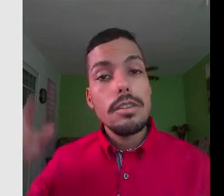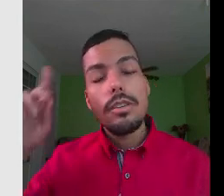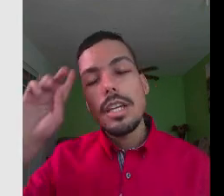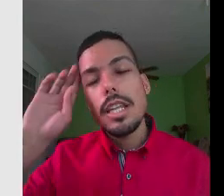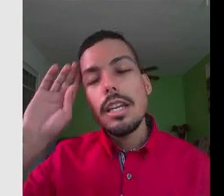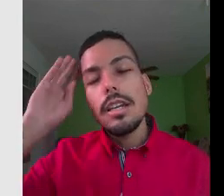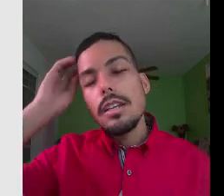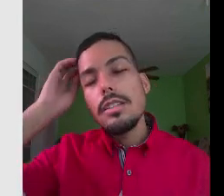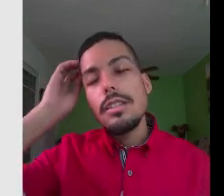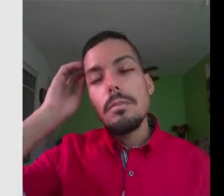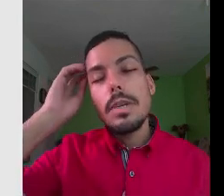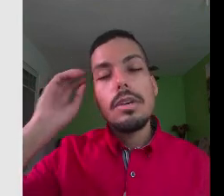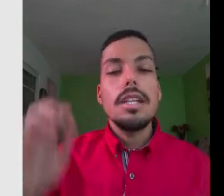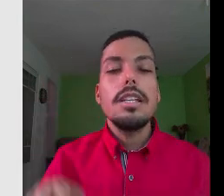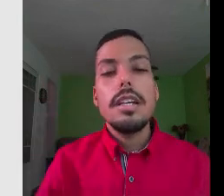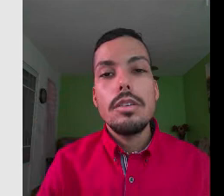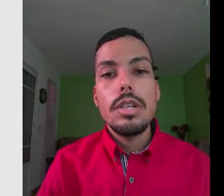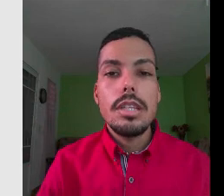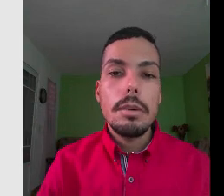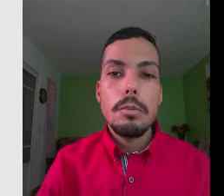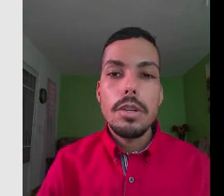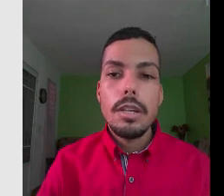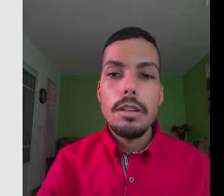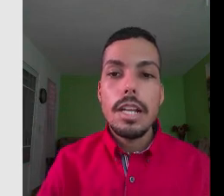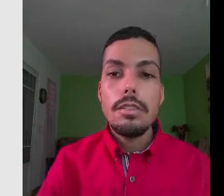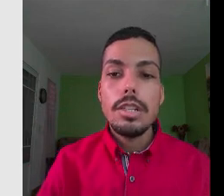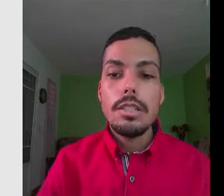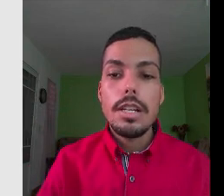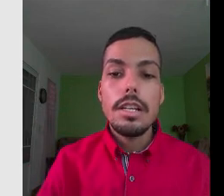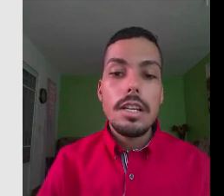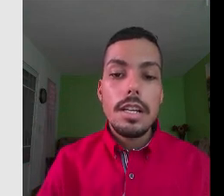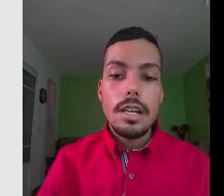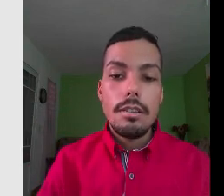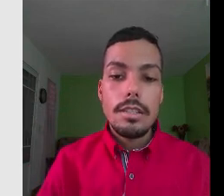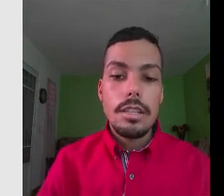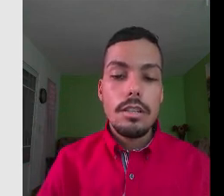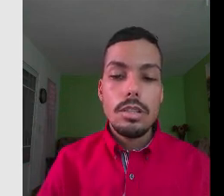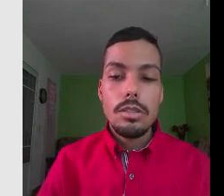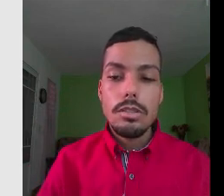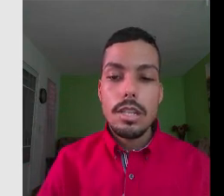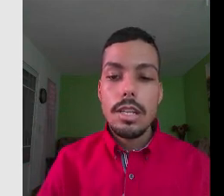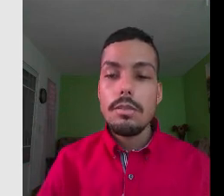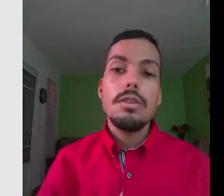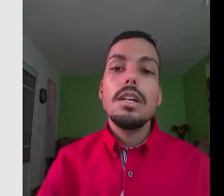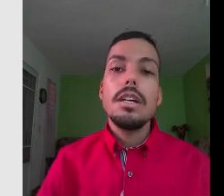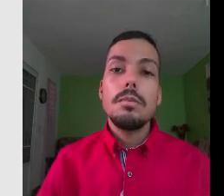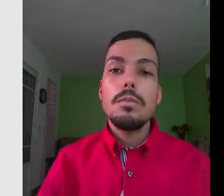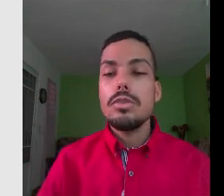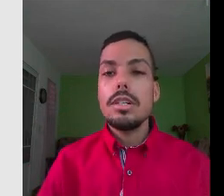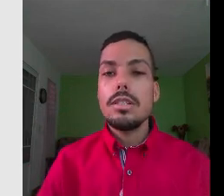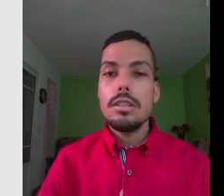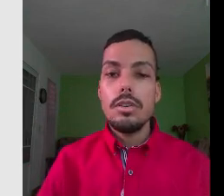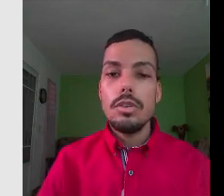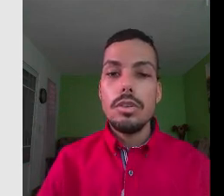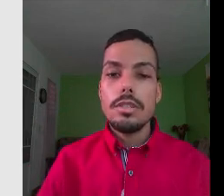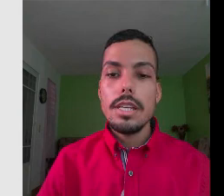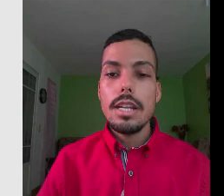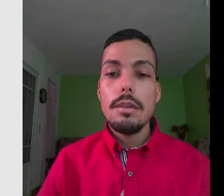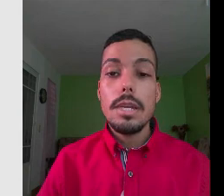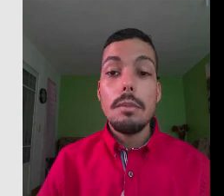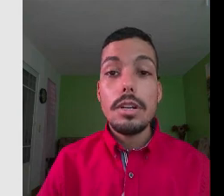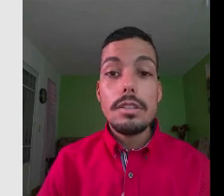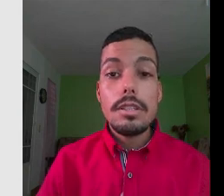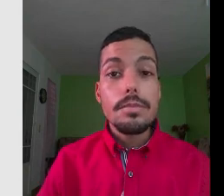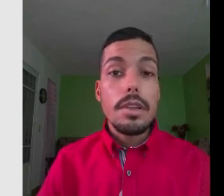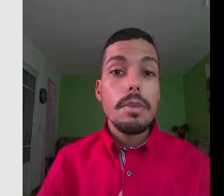aprendamos, ¿verdad? Se nos quede siempre guardaditas en nuestra memoria, ¿verdad? En nuestra cabecita, nuestro cerebro hermoso que el Señor nos dio. Así